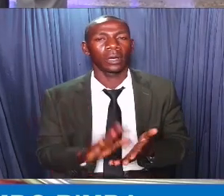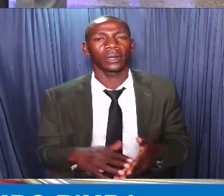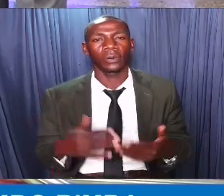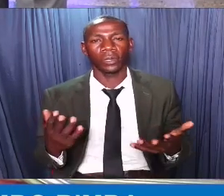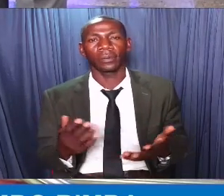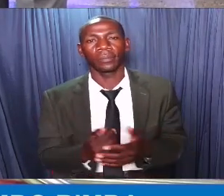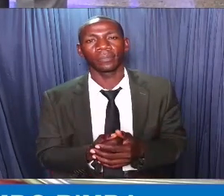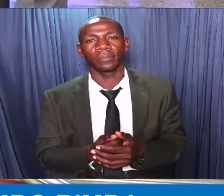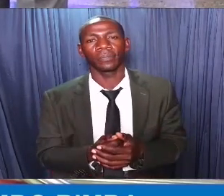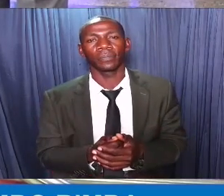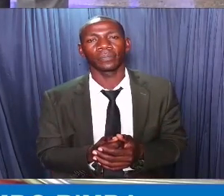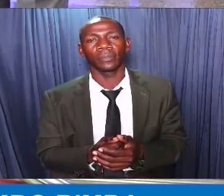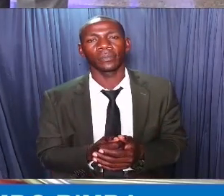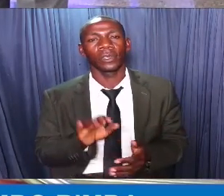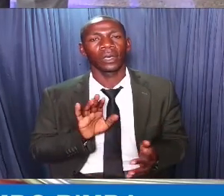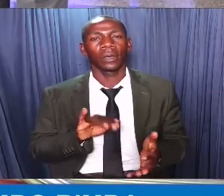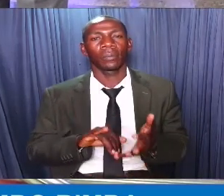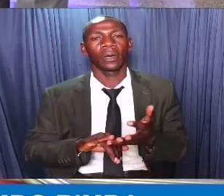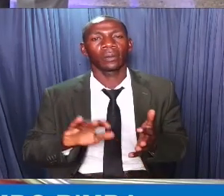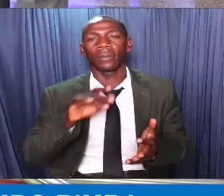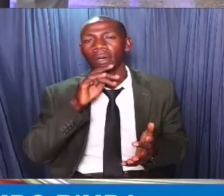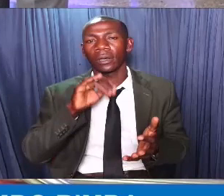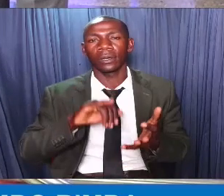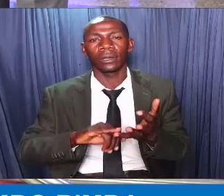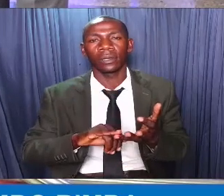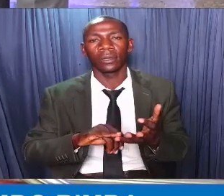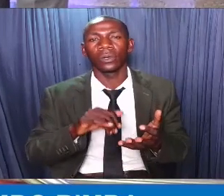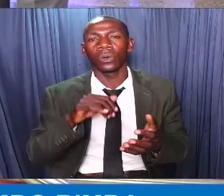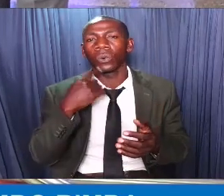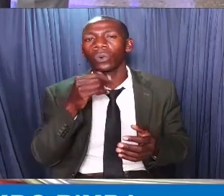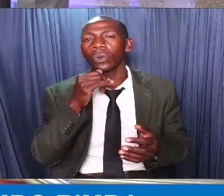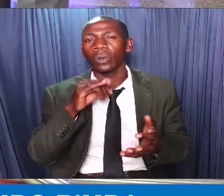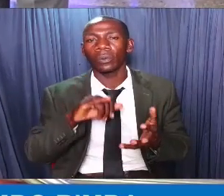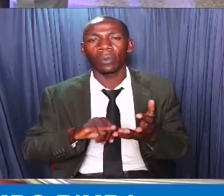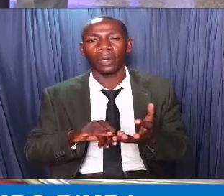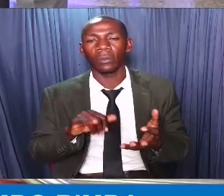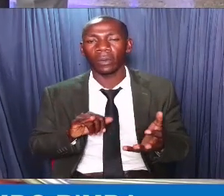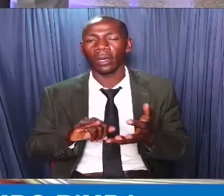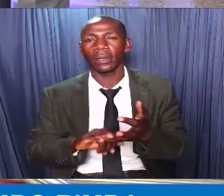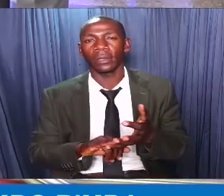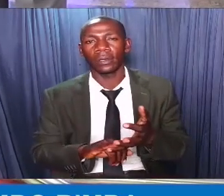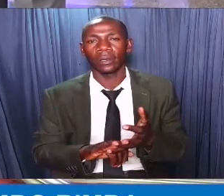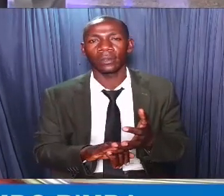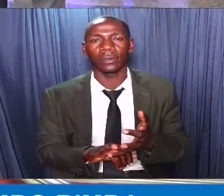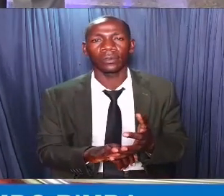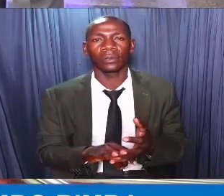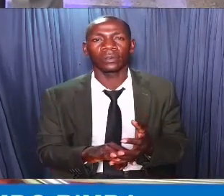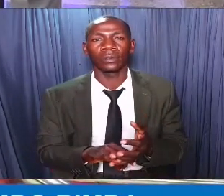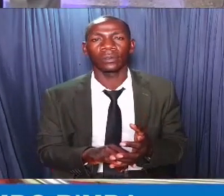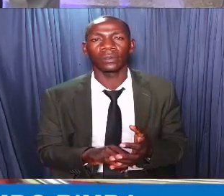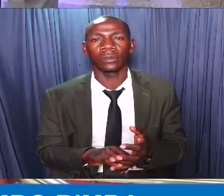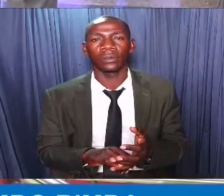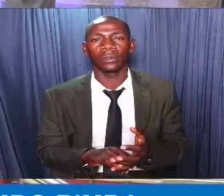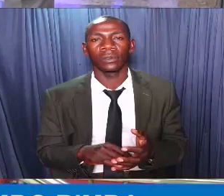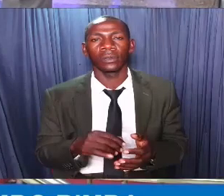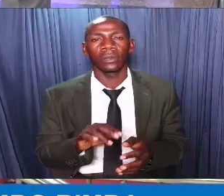Hallelujah. Hallelujah. Na mumewe. And her husband. Na wasioa waoe. And those who have not married to marry.